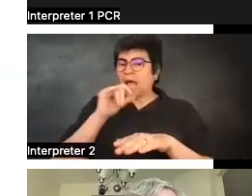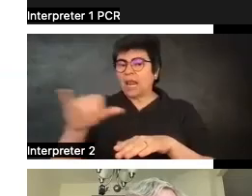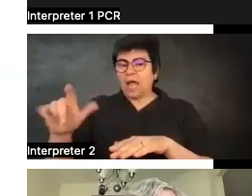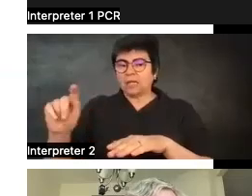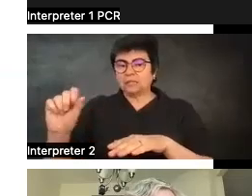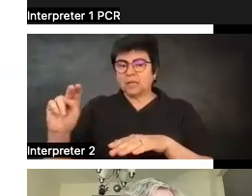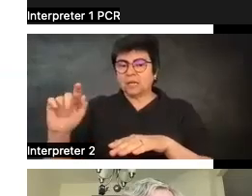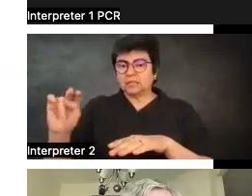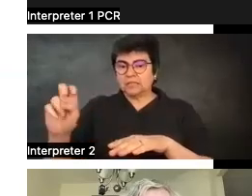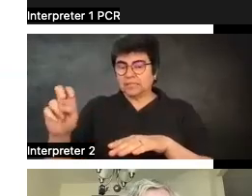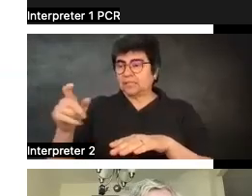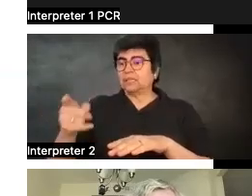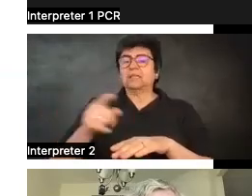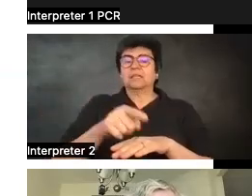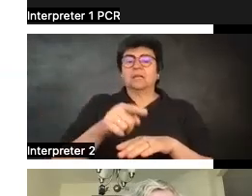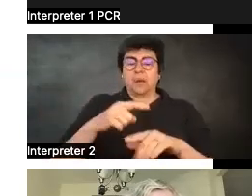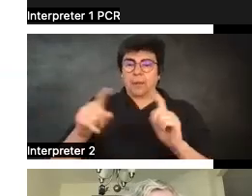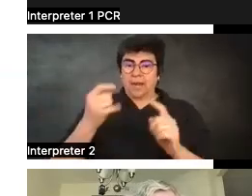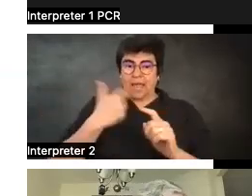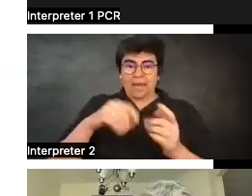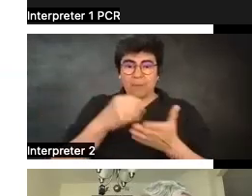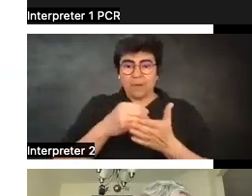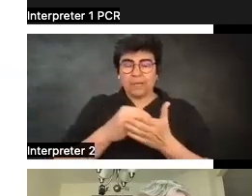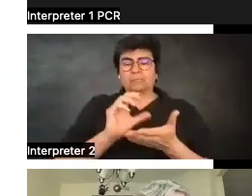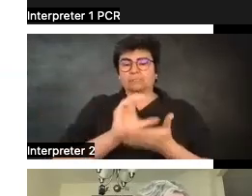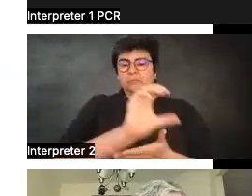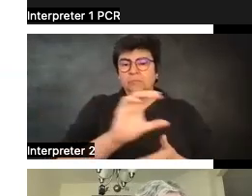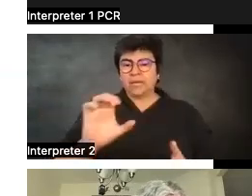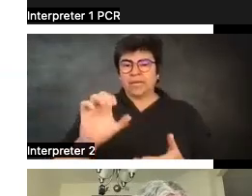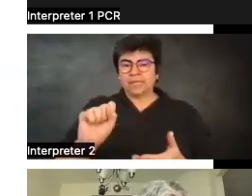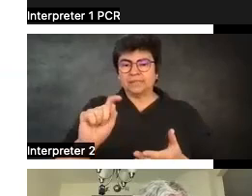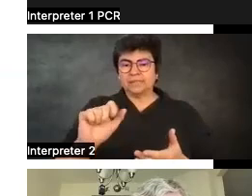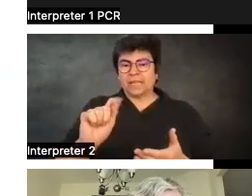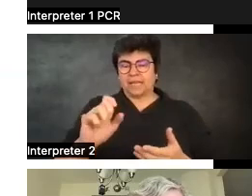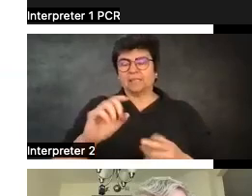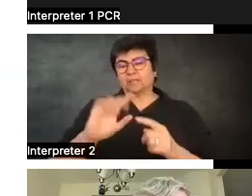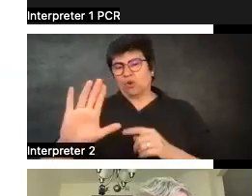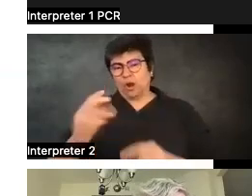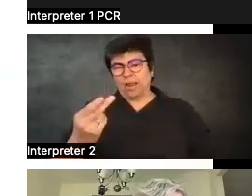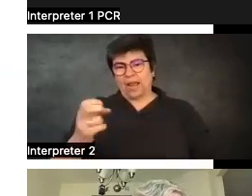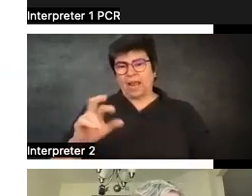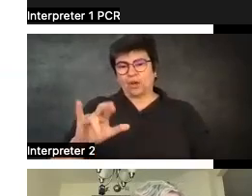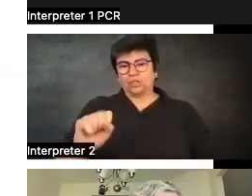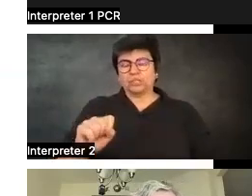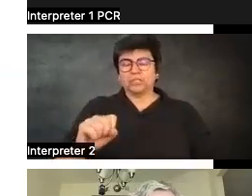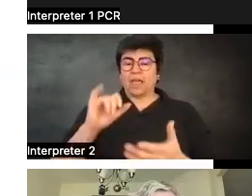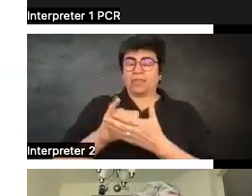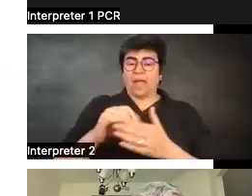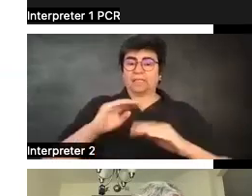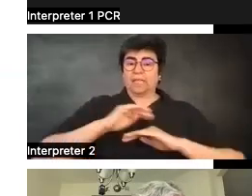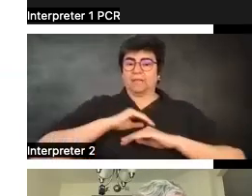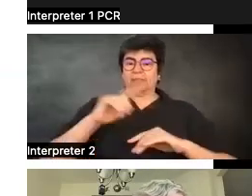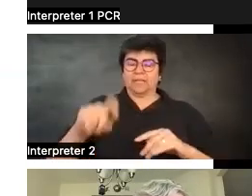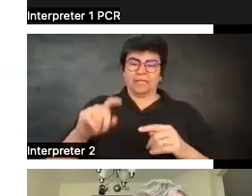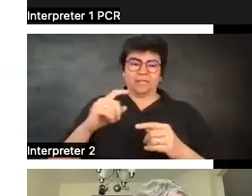that you've got remaining goes into your estate. So it would go into your heirs, and that satisfies the needs of